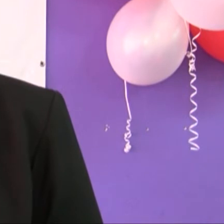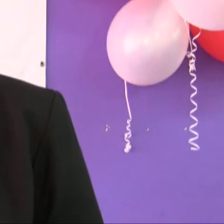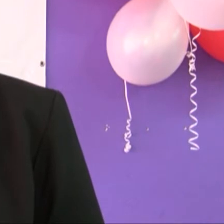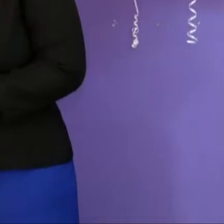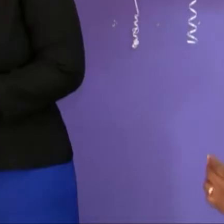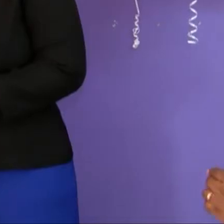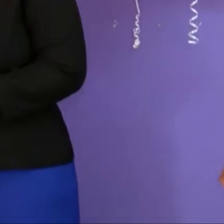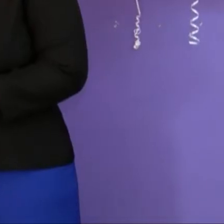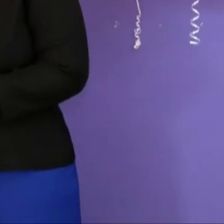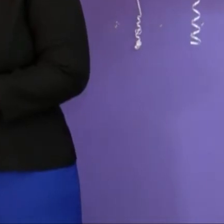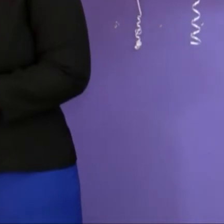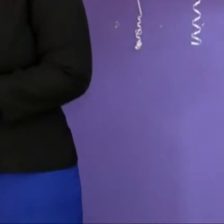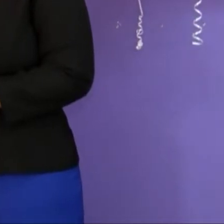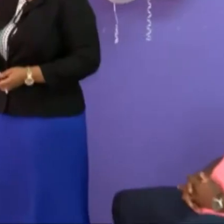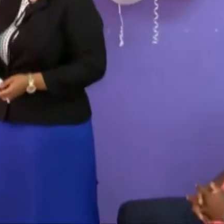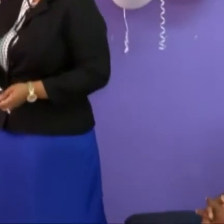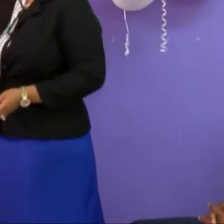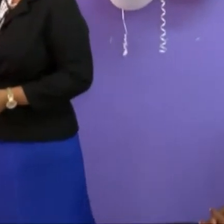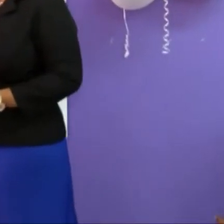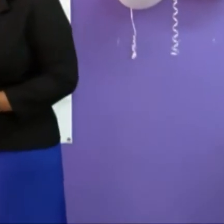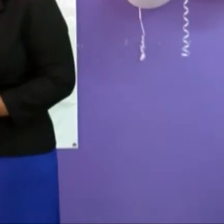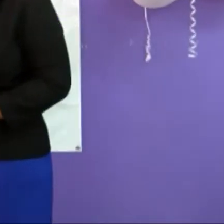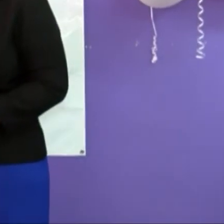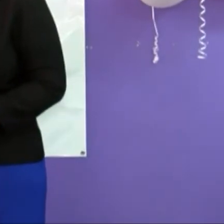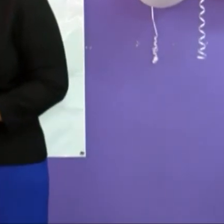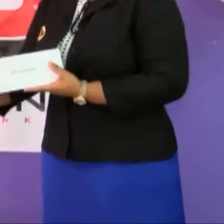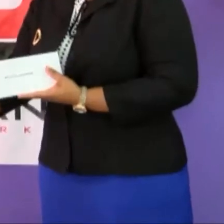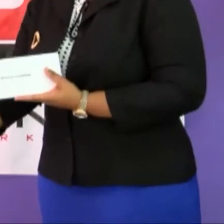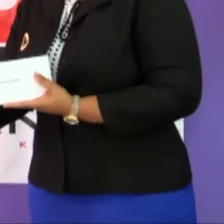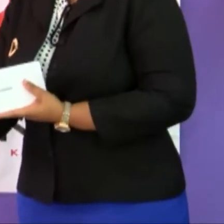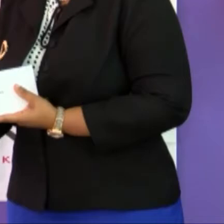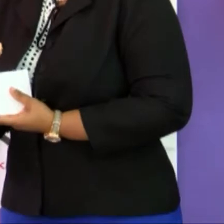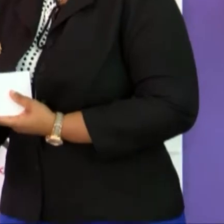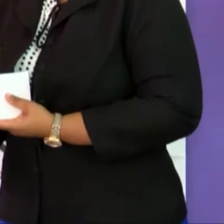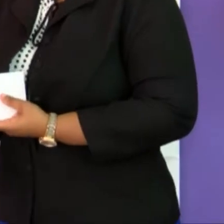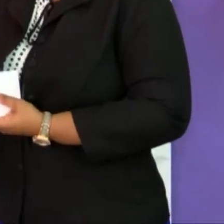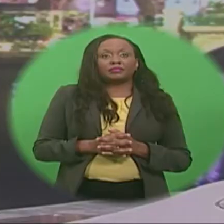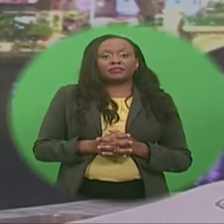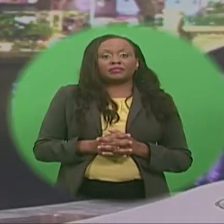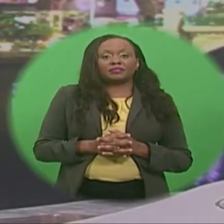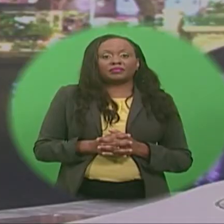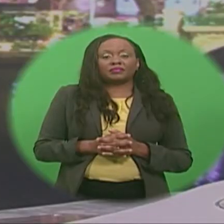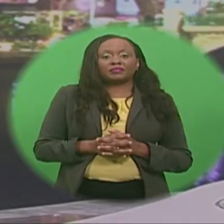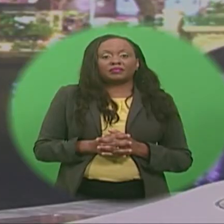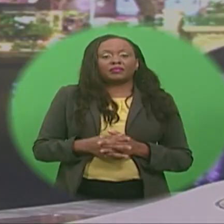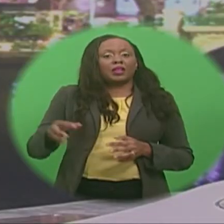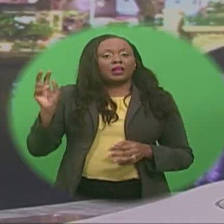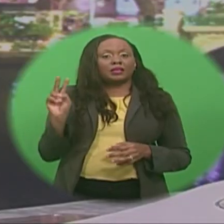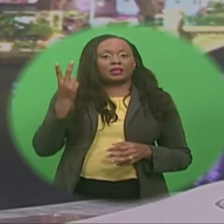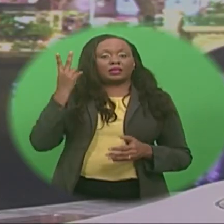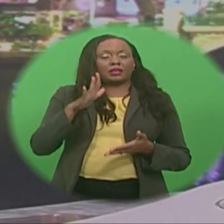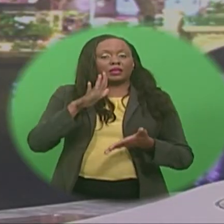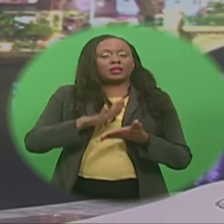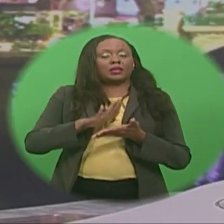February 1st. There are 4 branches of Jordan's supermarkets across the island. Rianne Phillips, Cbc News. A secondary